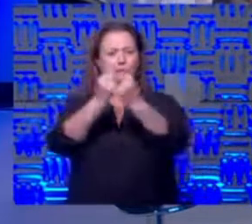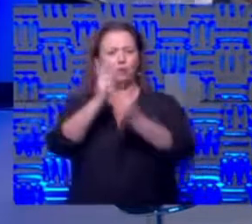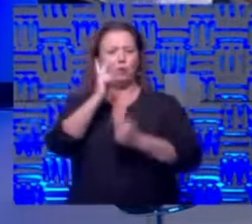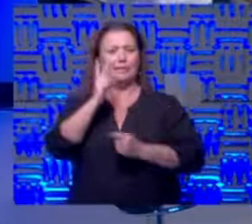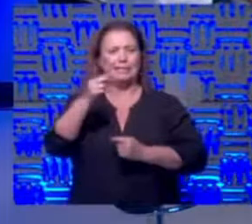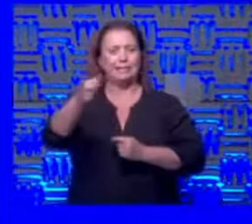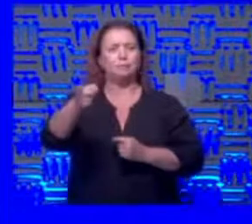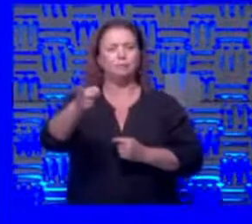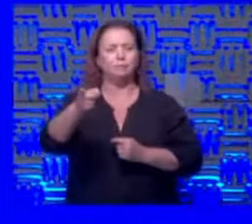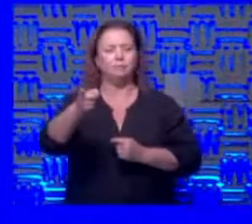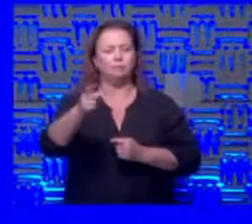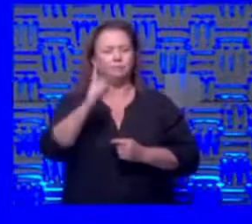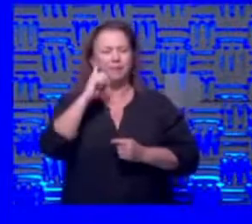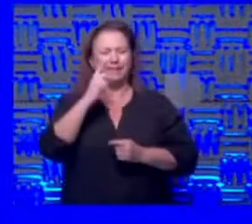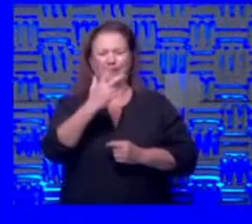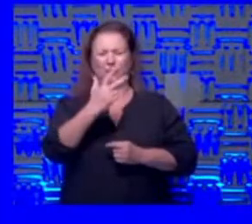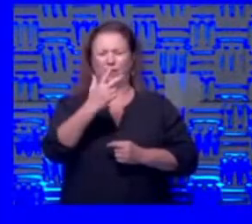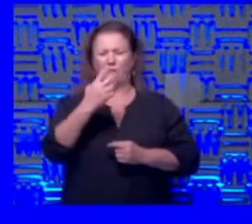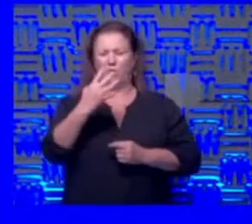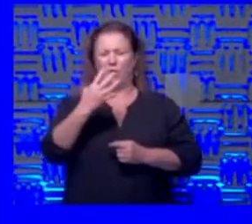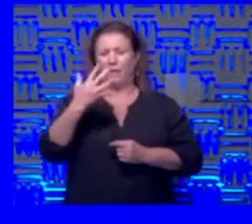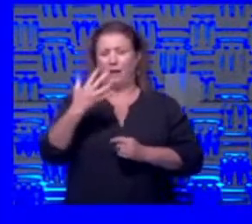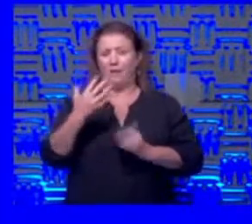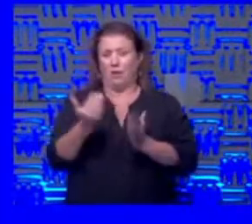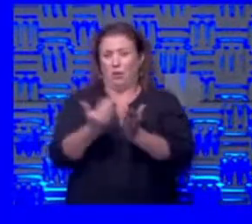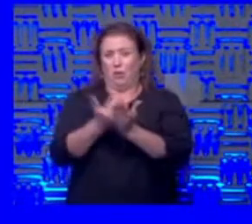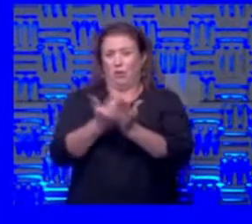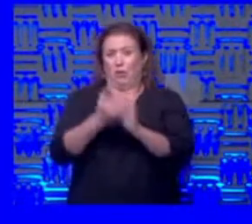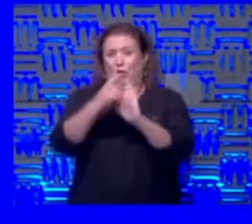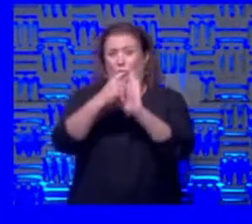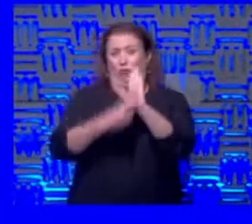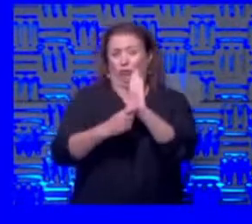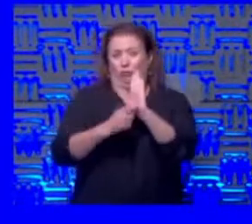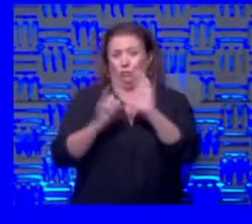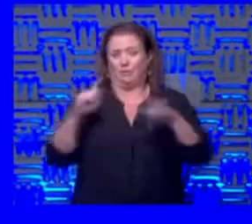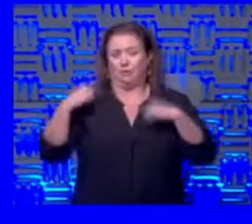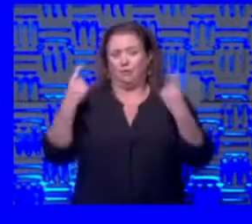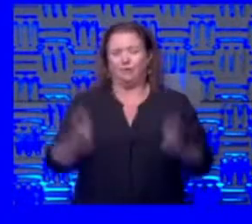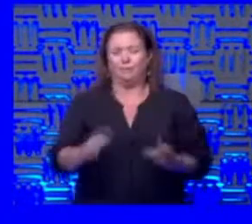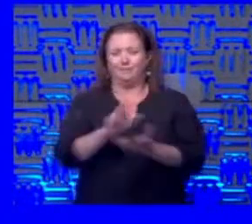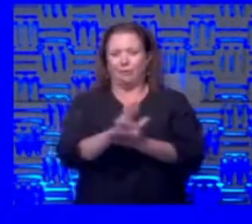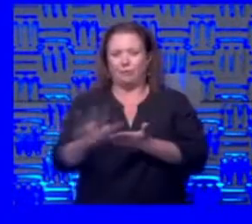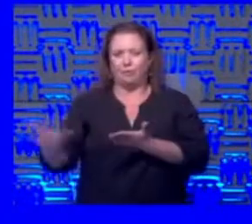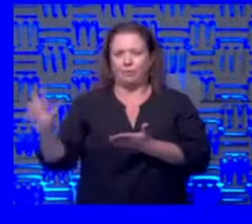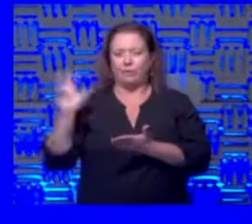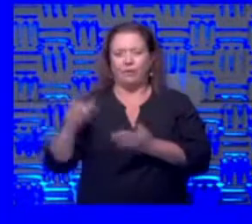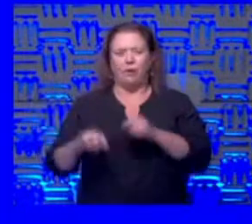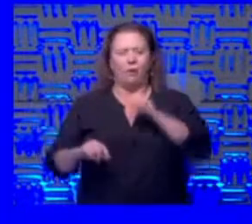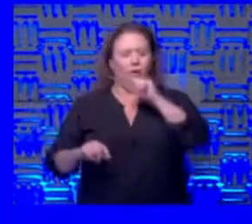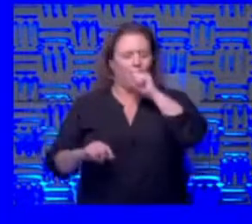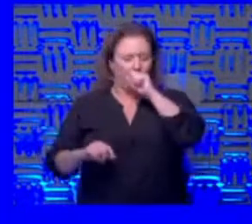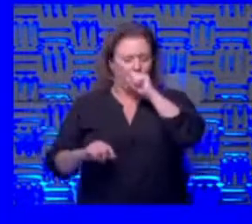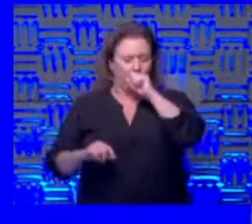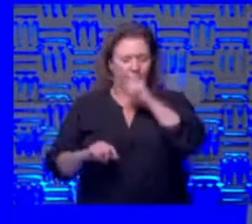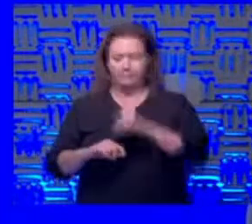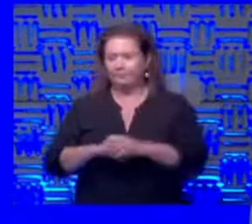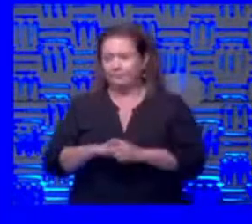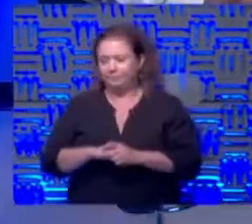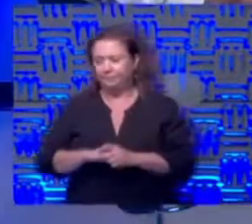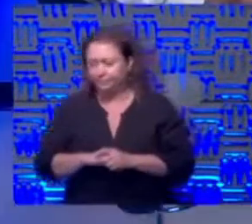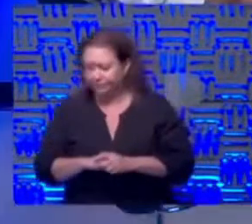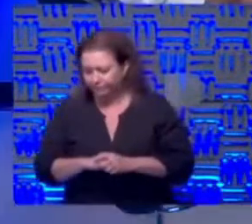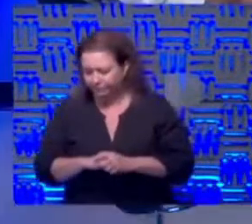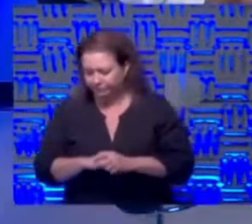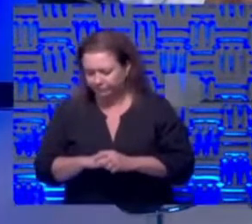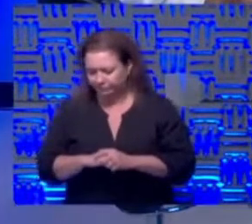do think it. there's probably 3 or 4 or 5 more new articles since that time, because that was 3 weeks ago. So Yeah. there's been a lot published since then. I wonder after the